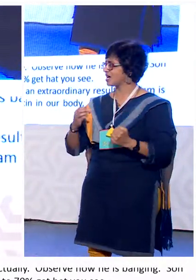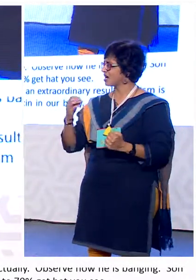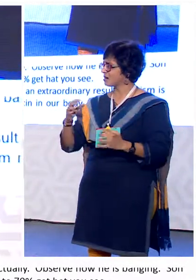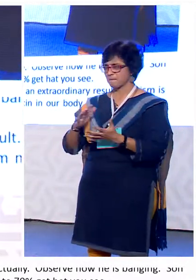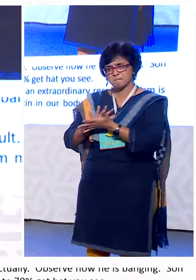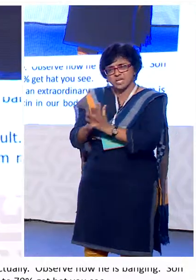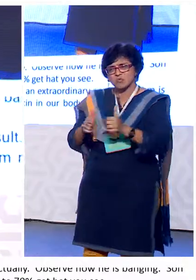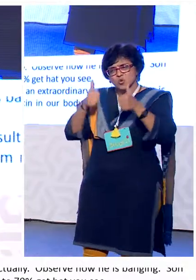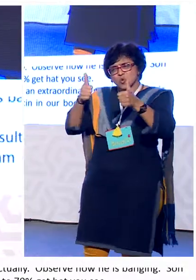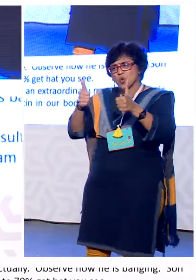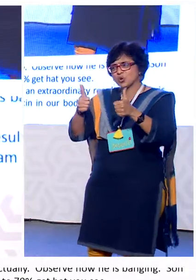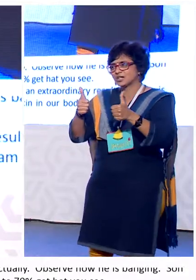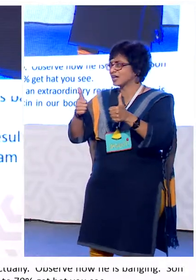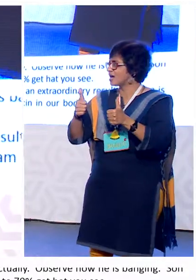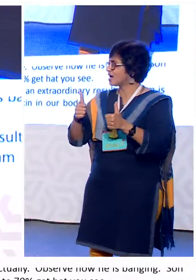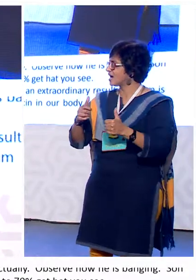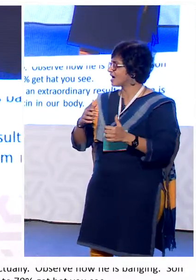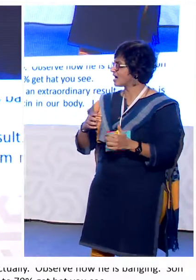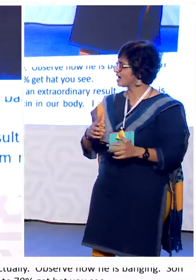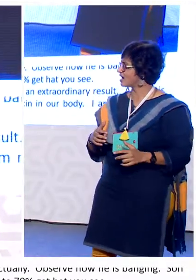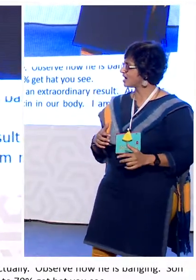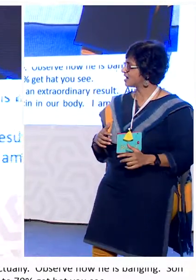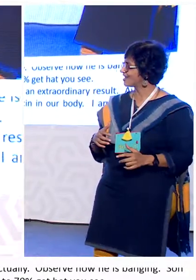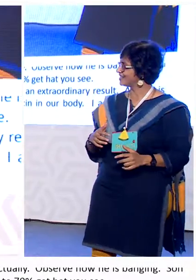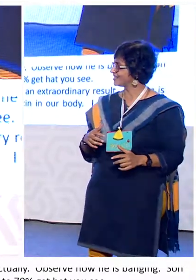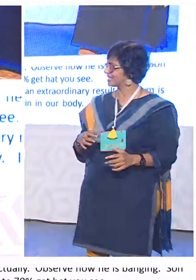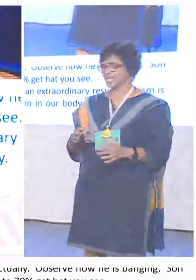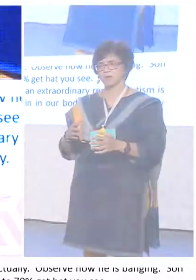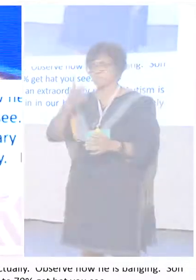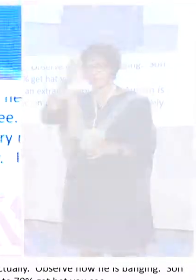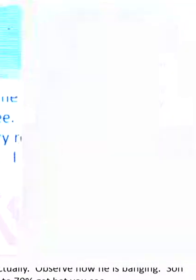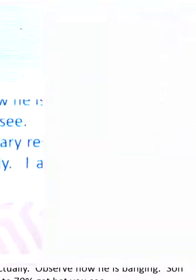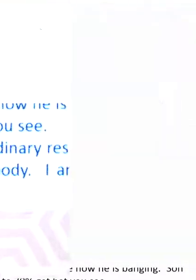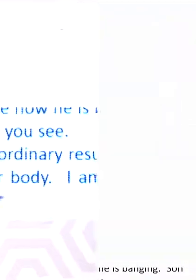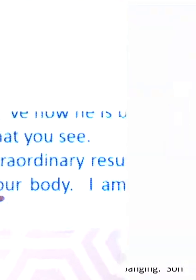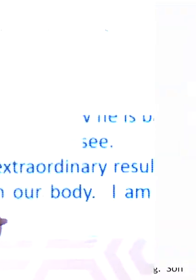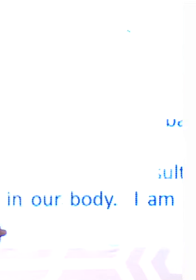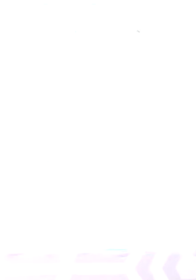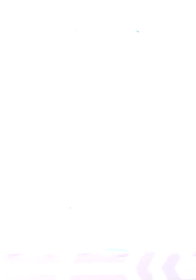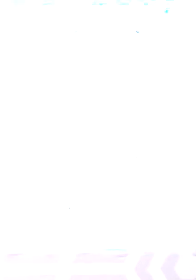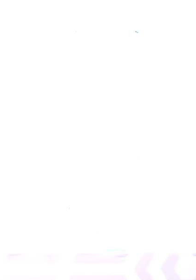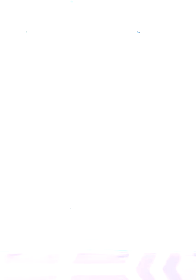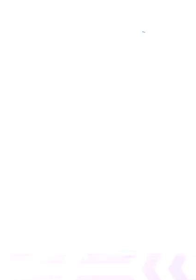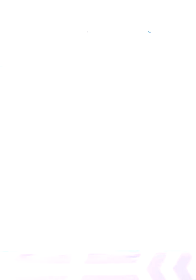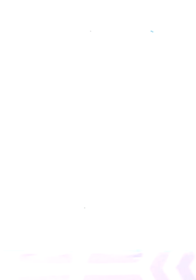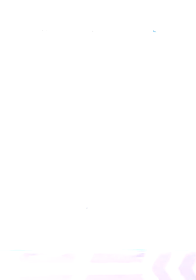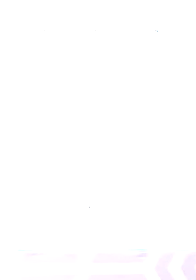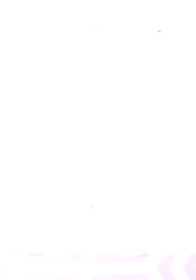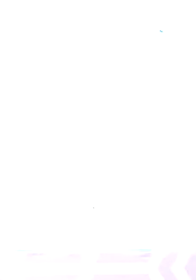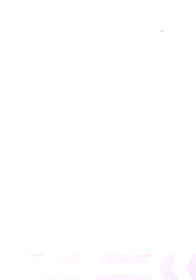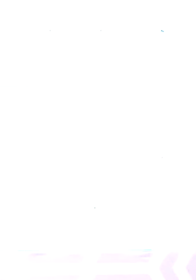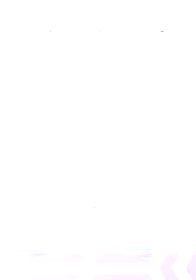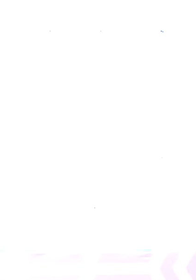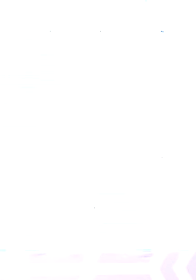pain being carried around in your head, because just because you can move around and think in a neurotypical way does not mean that you're not messed up.